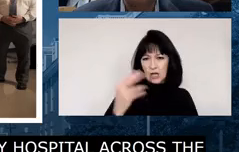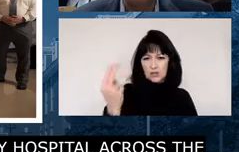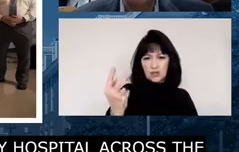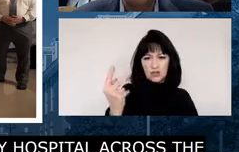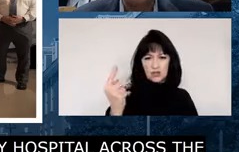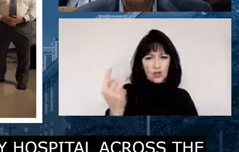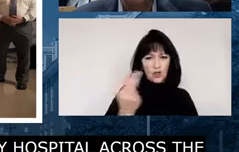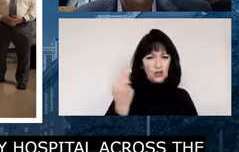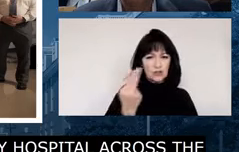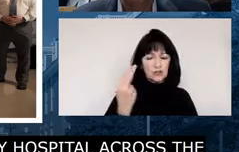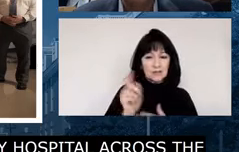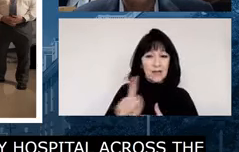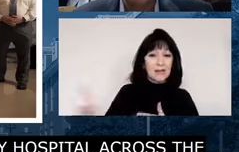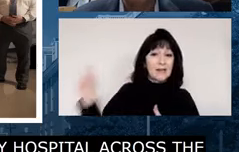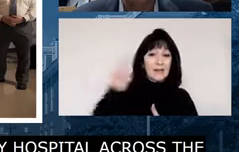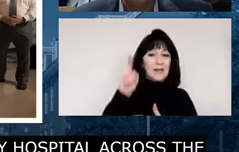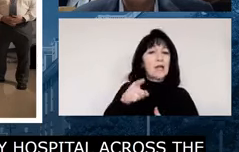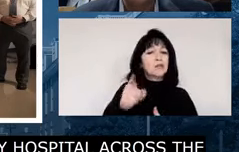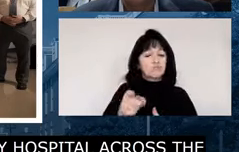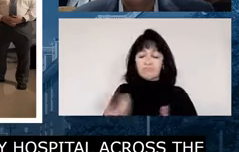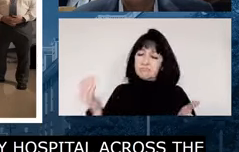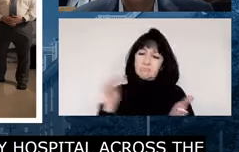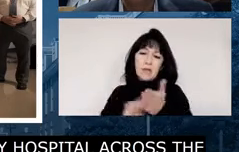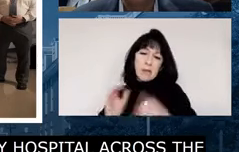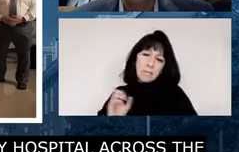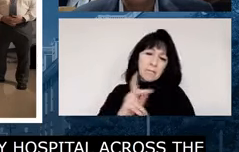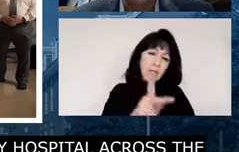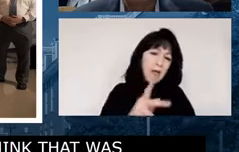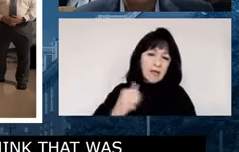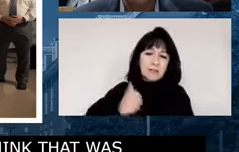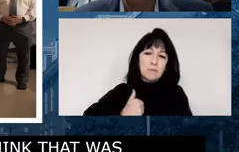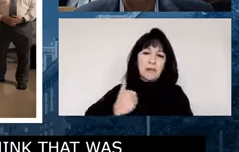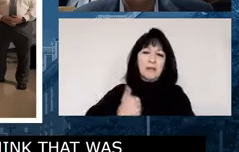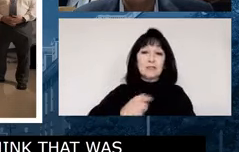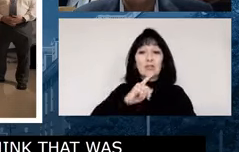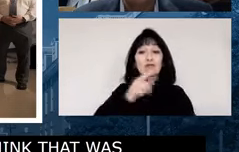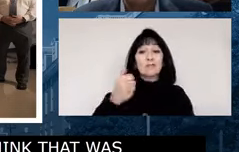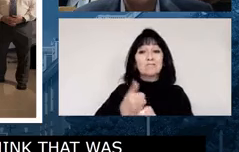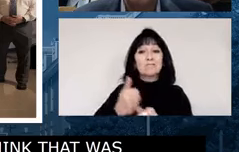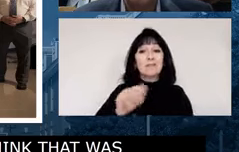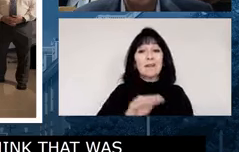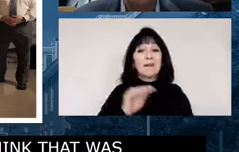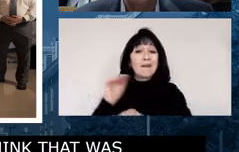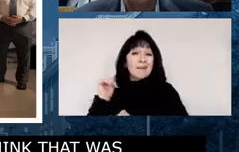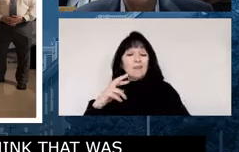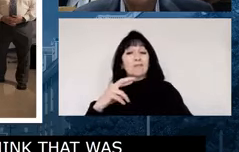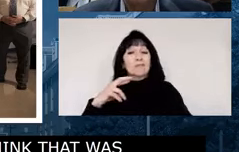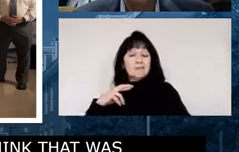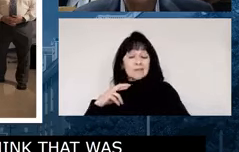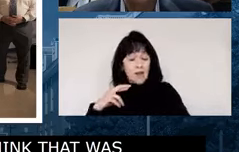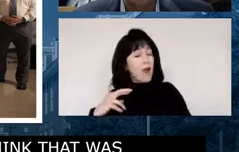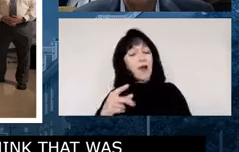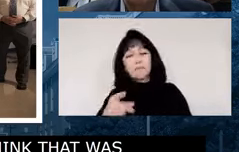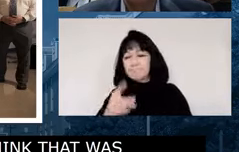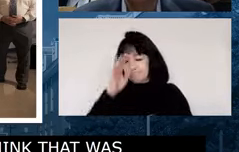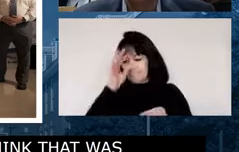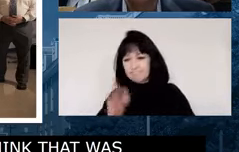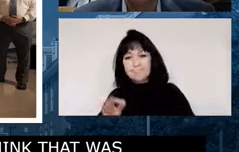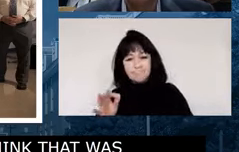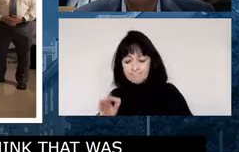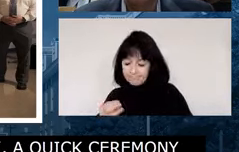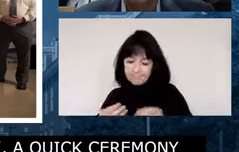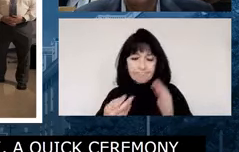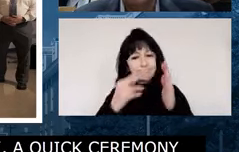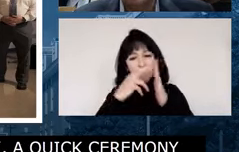Did a quick ceremony there, and it was great to have the leadership from the hospital there as well. But it just shows you how these Guard members